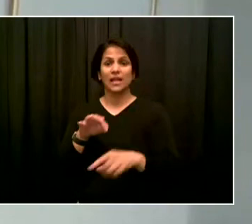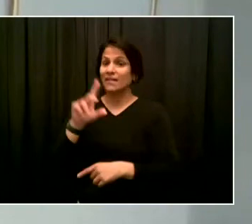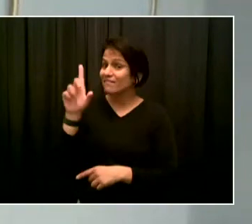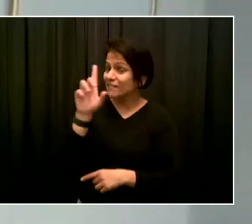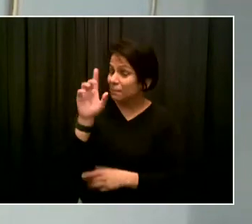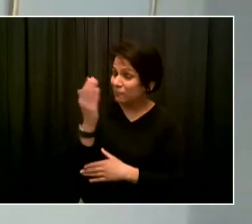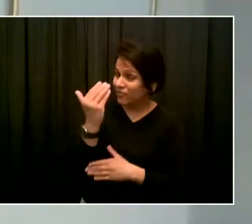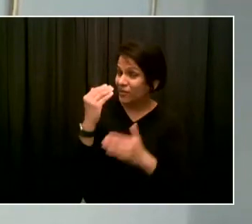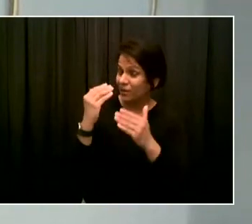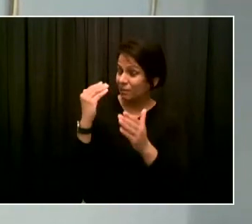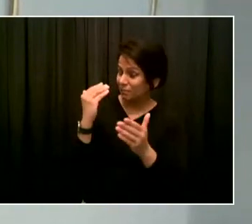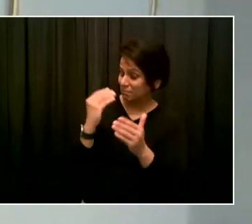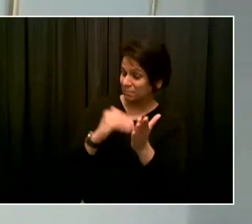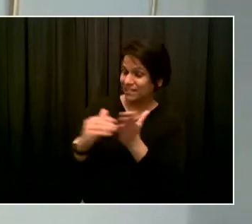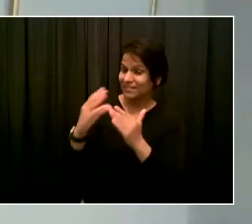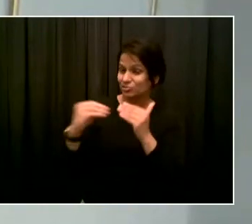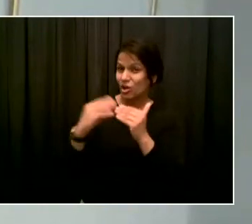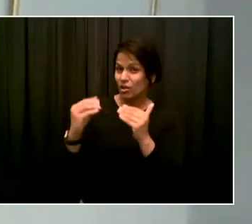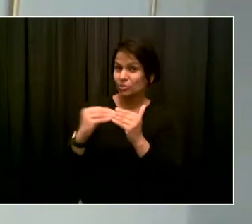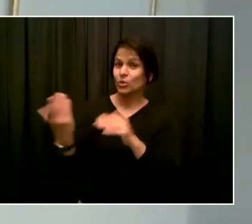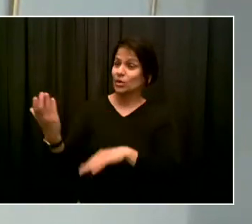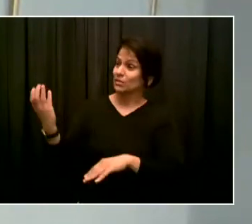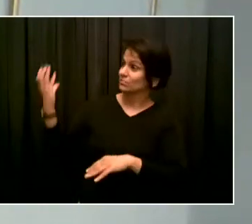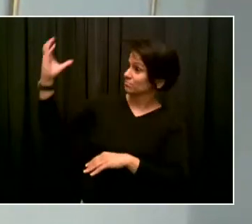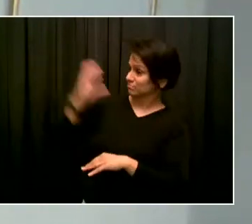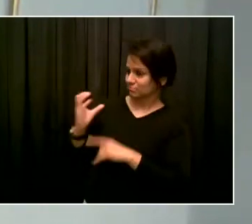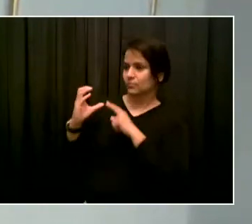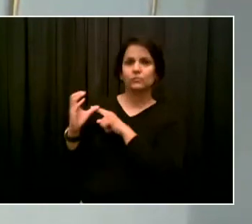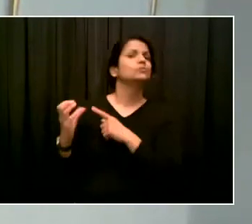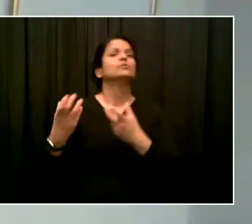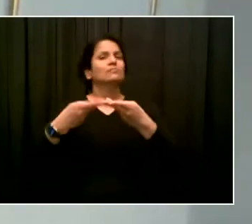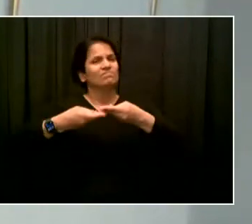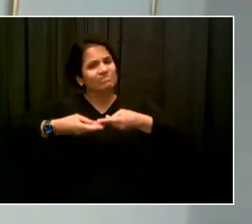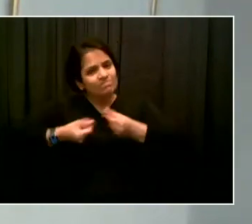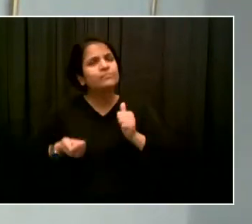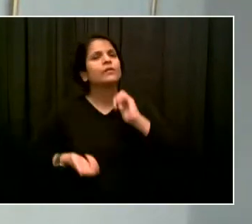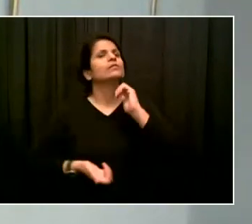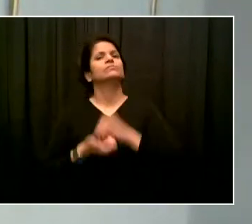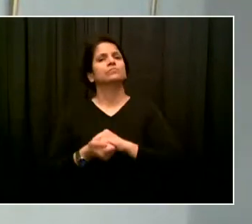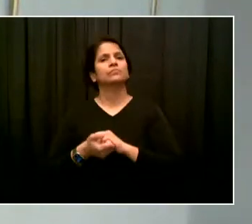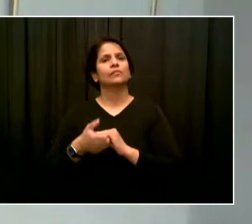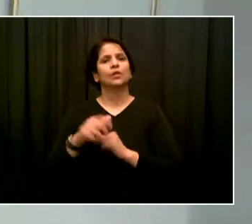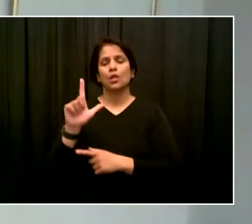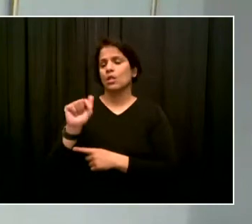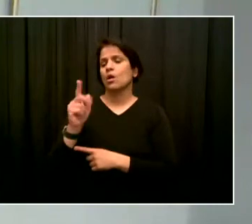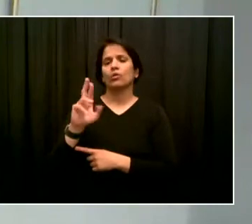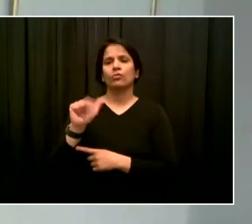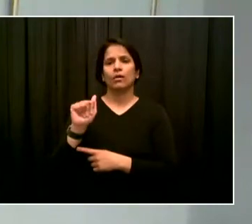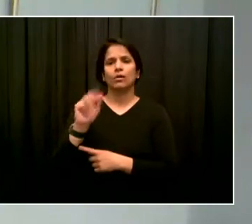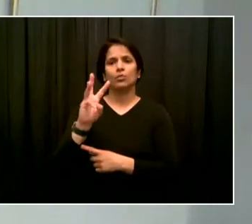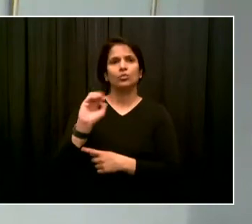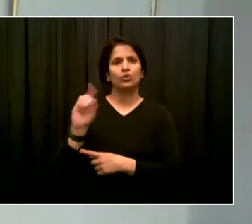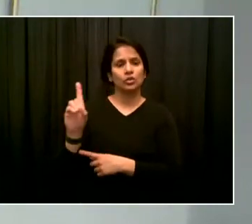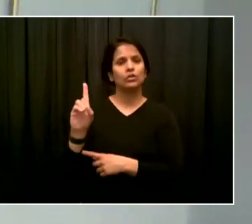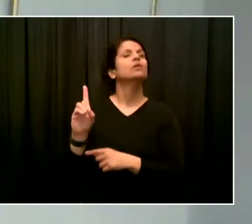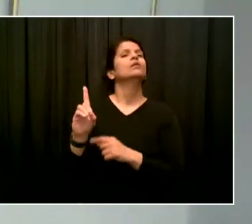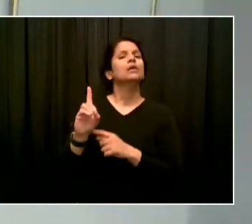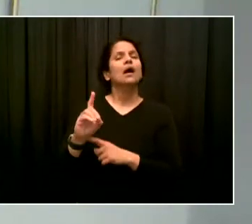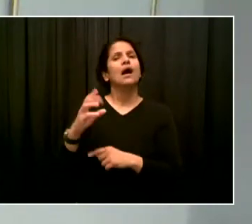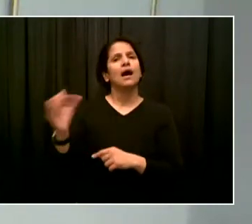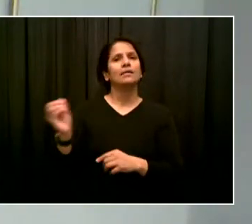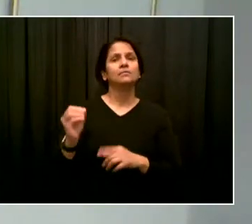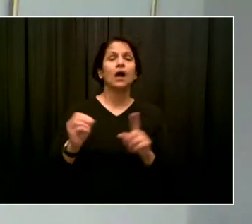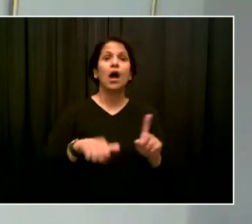Laura Wood, and the mayor and democracy officers, as well as like ranked choice voting organizations, Rank the Vote